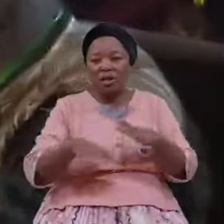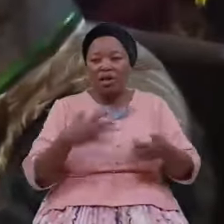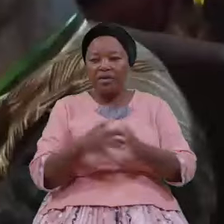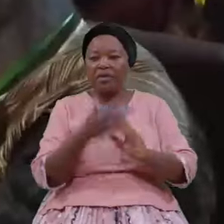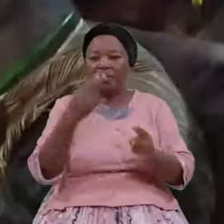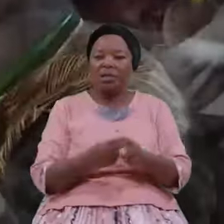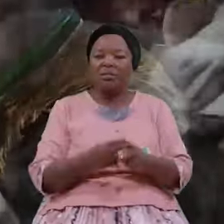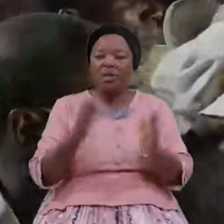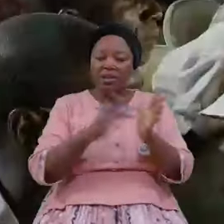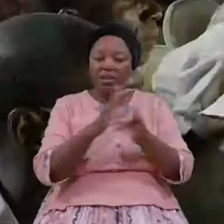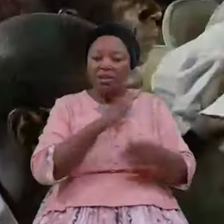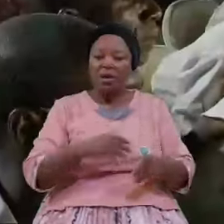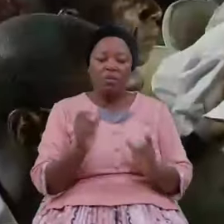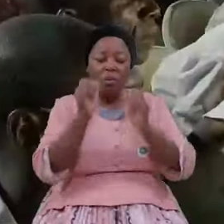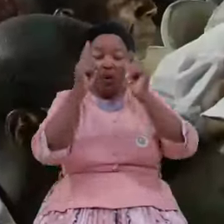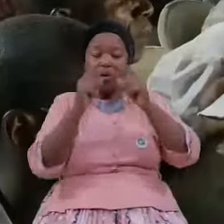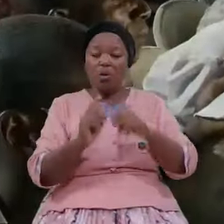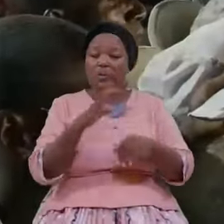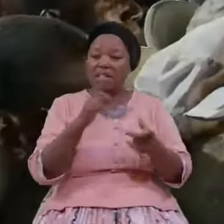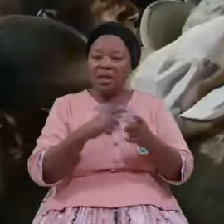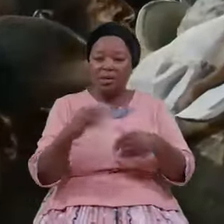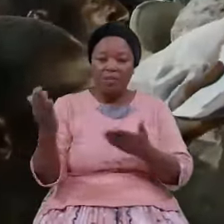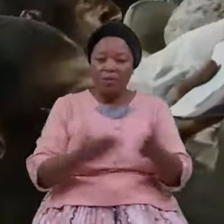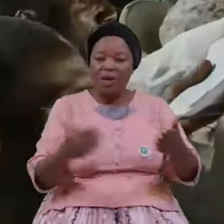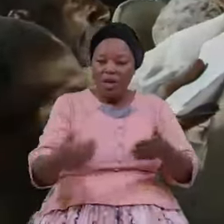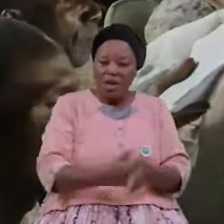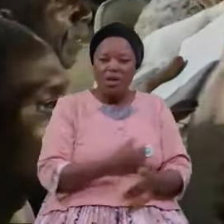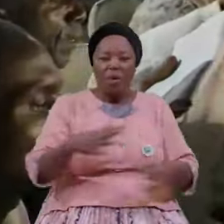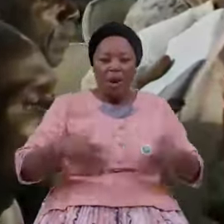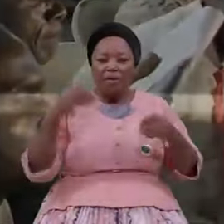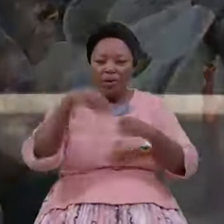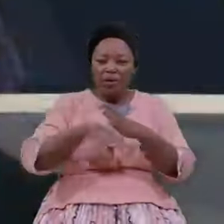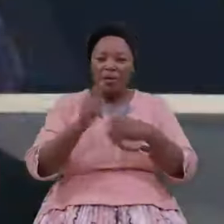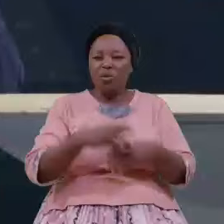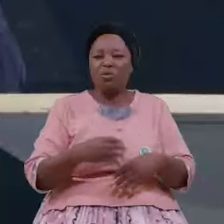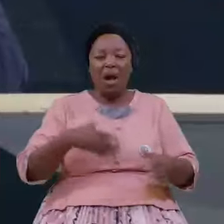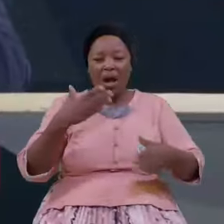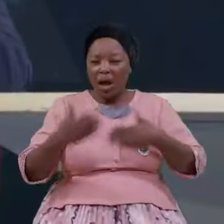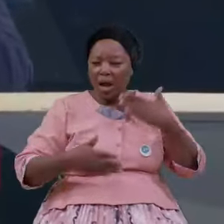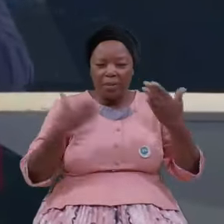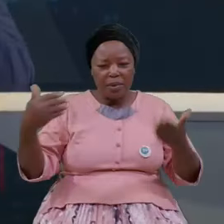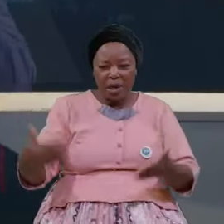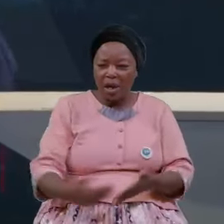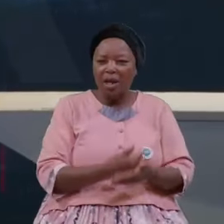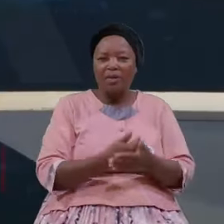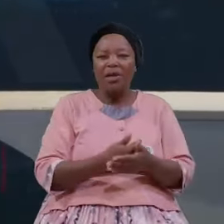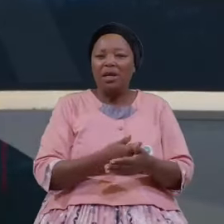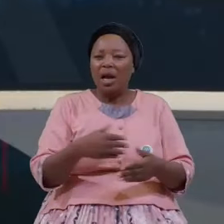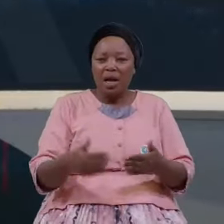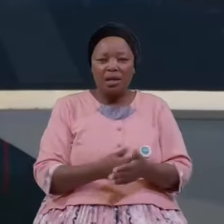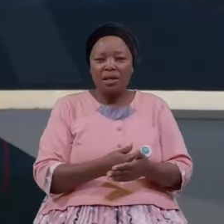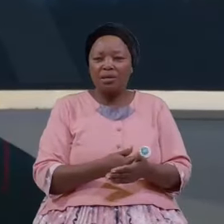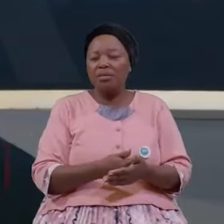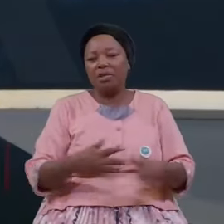It'll bring new life into you. Exciting life. It'll give a kind of liberated